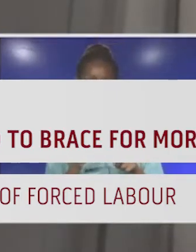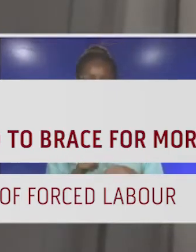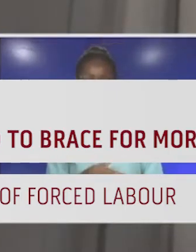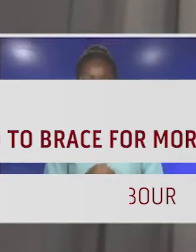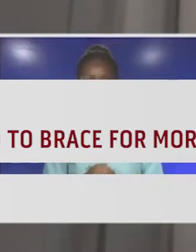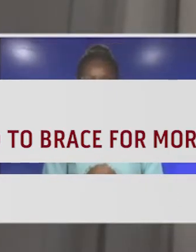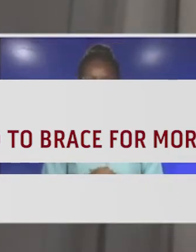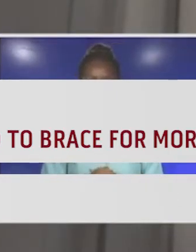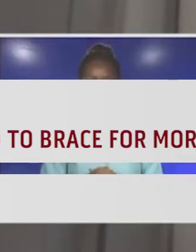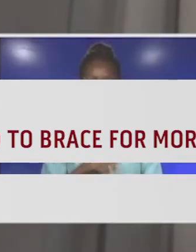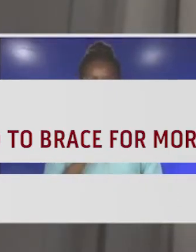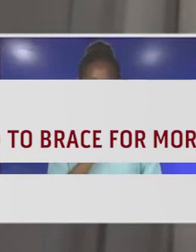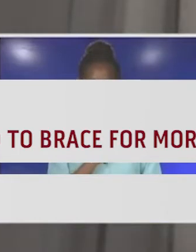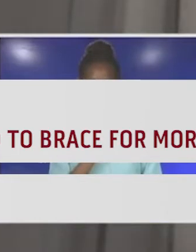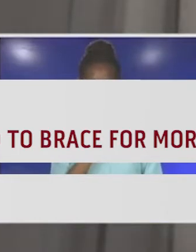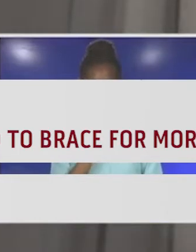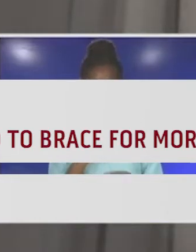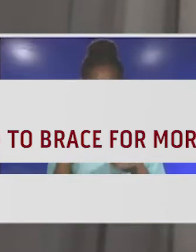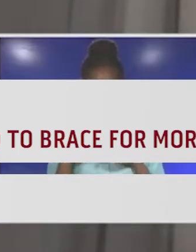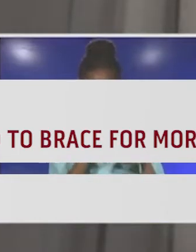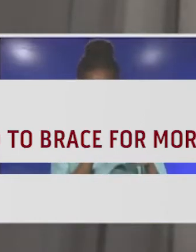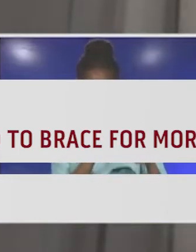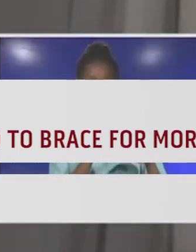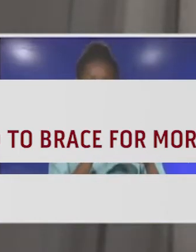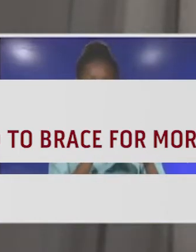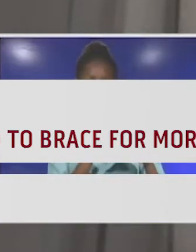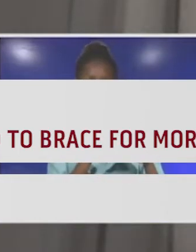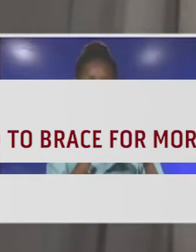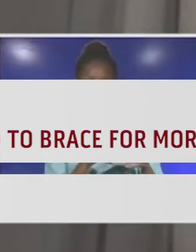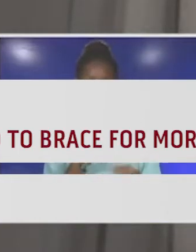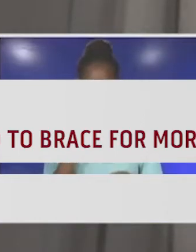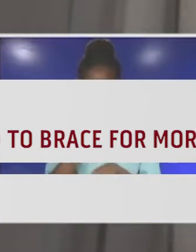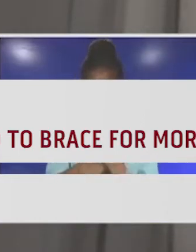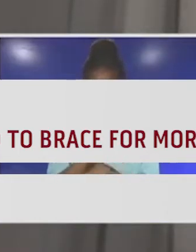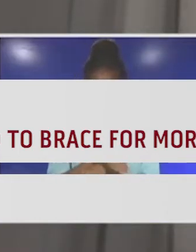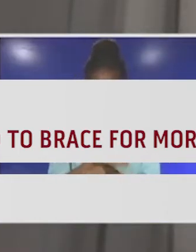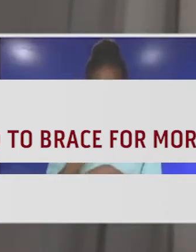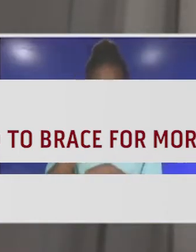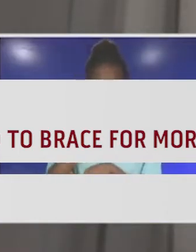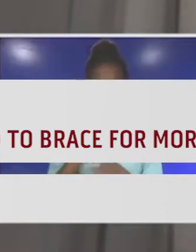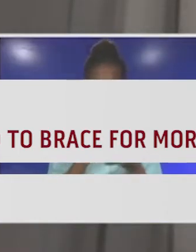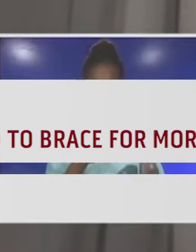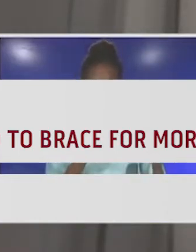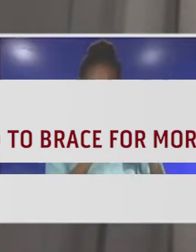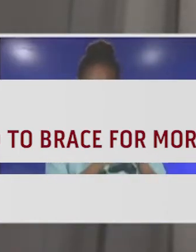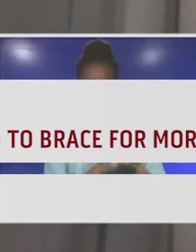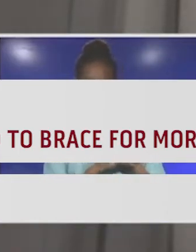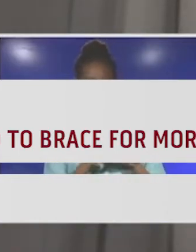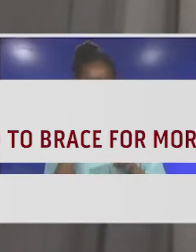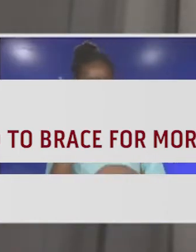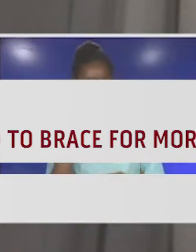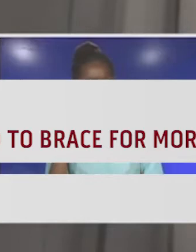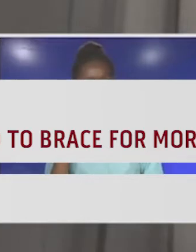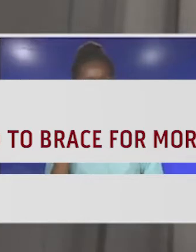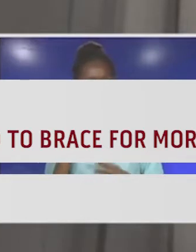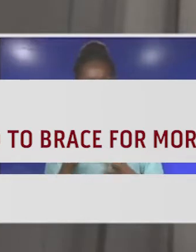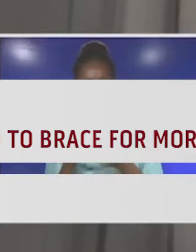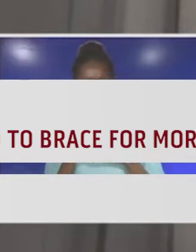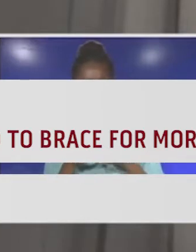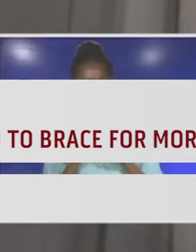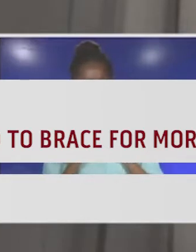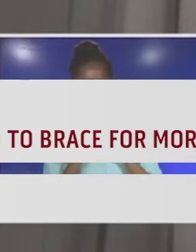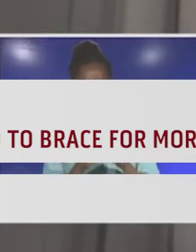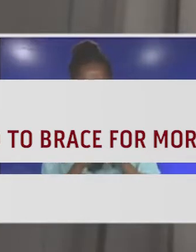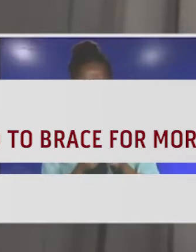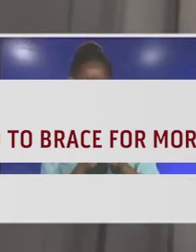However, we will be closing that road tonight again to continue with the cleaning of the landslip.